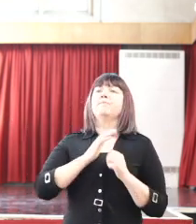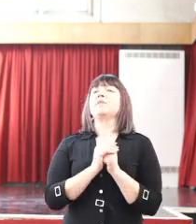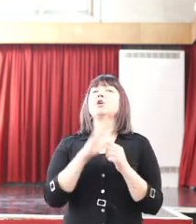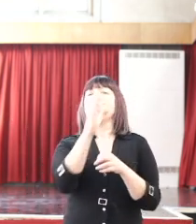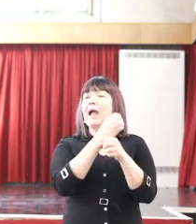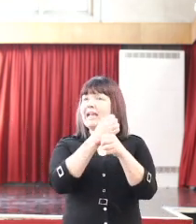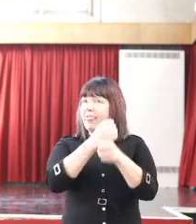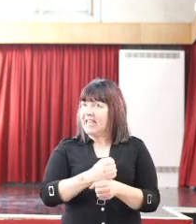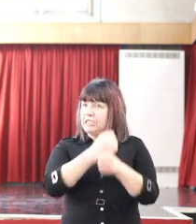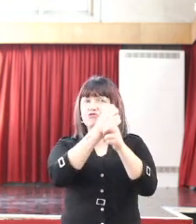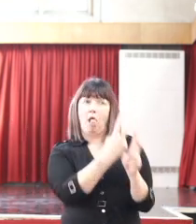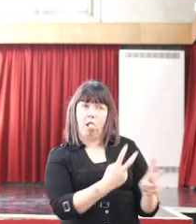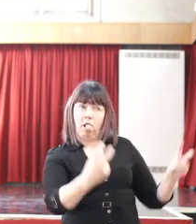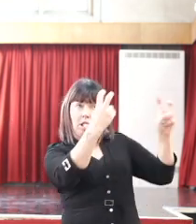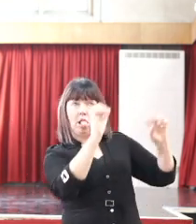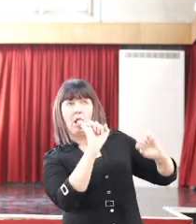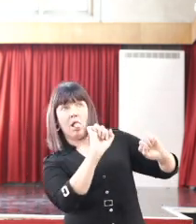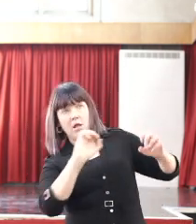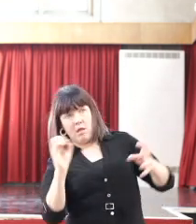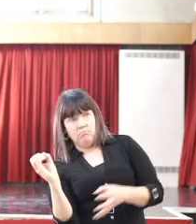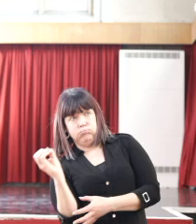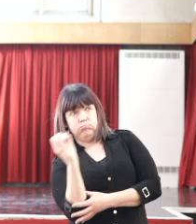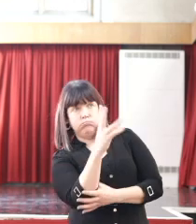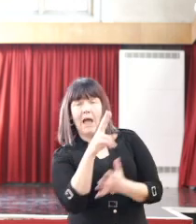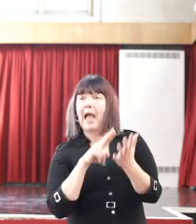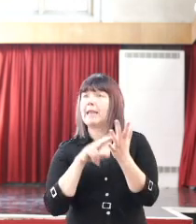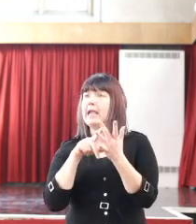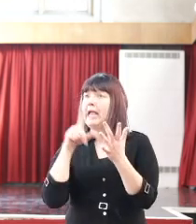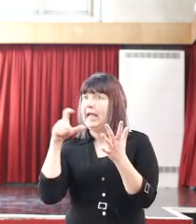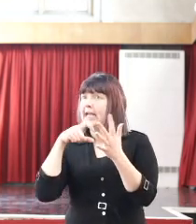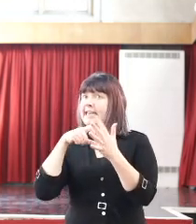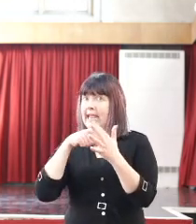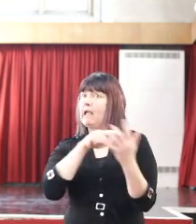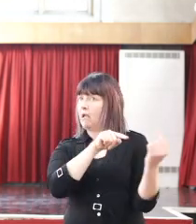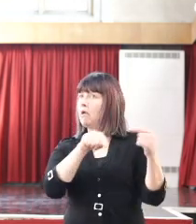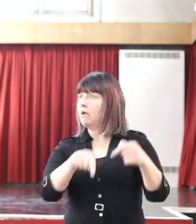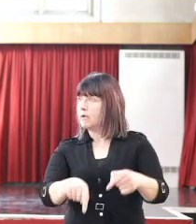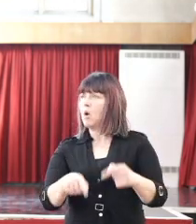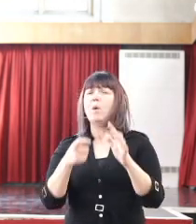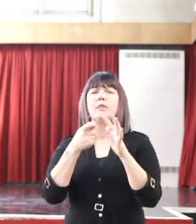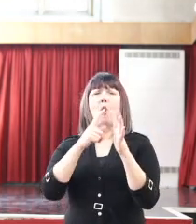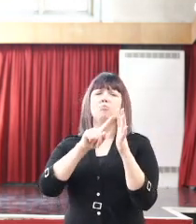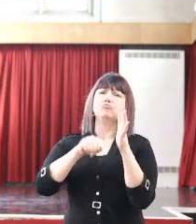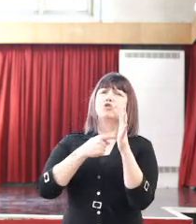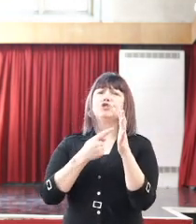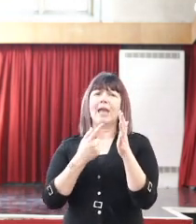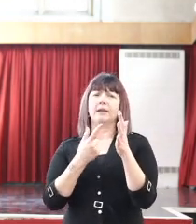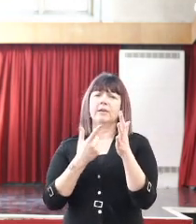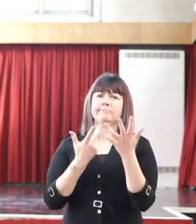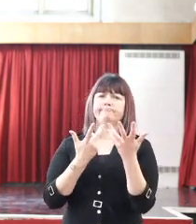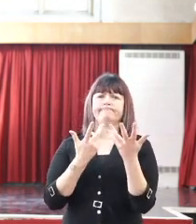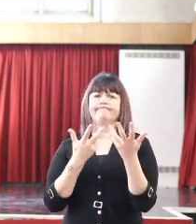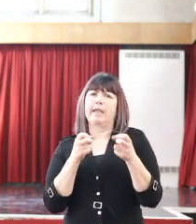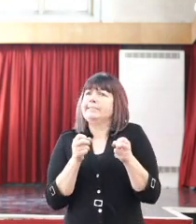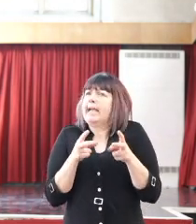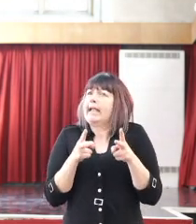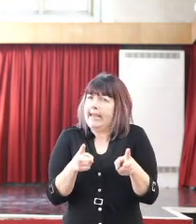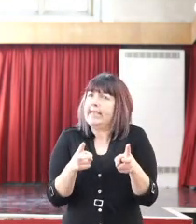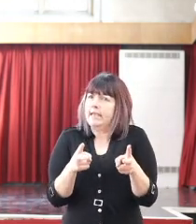an animation on it, and Nick Exidis has come back again with Project Technique to do the